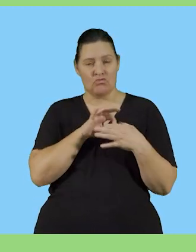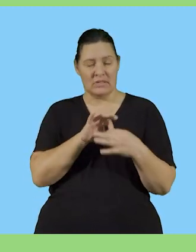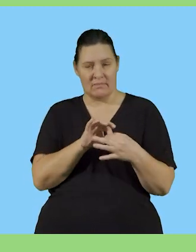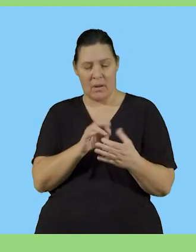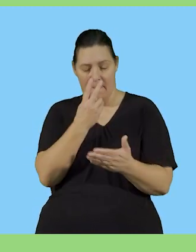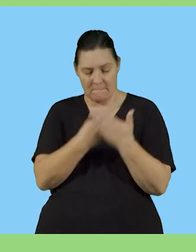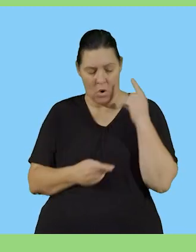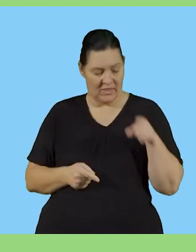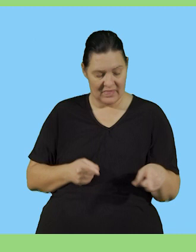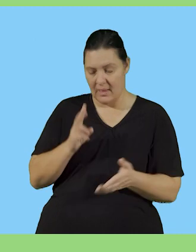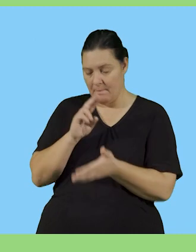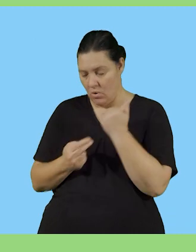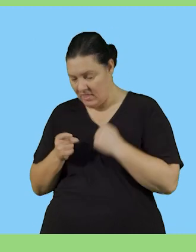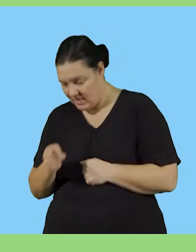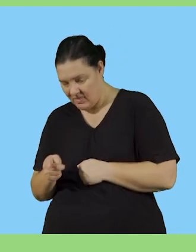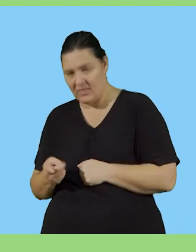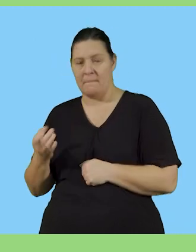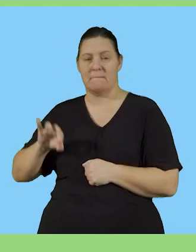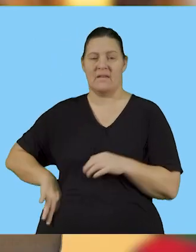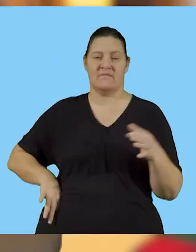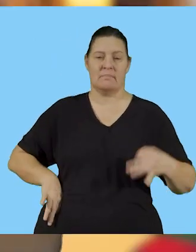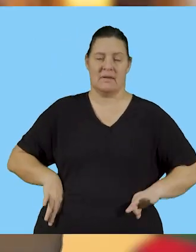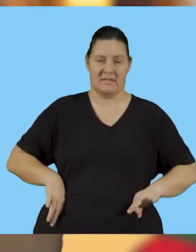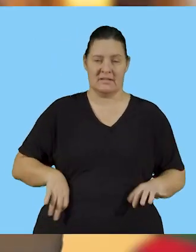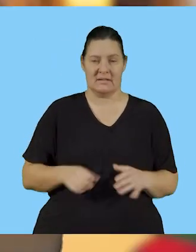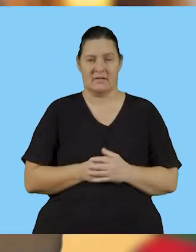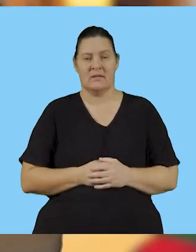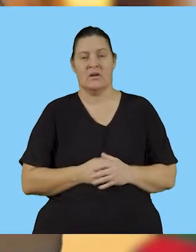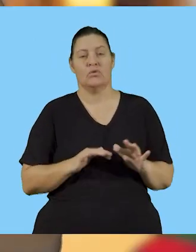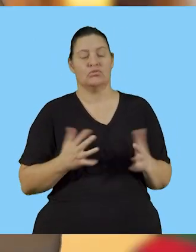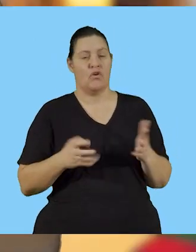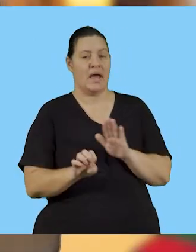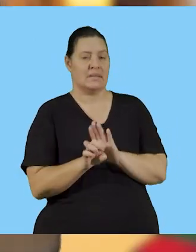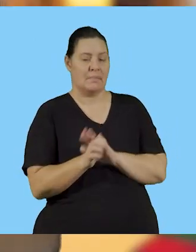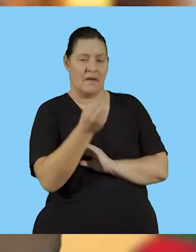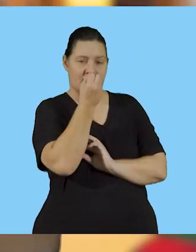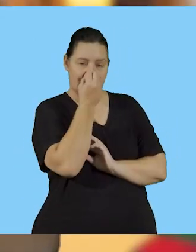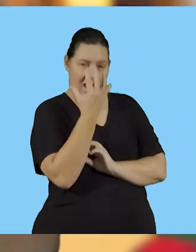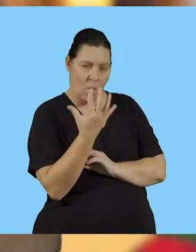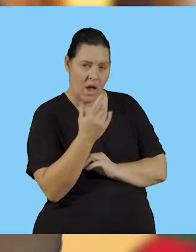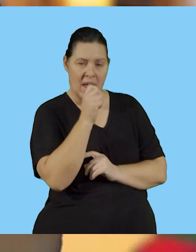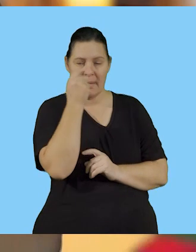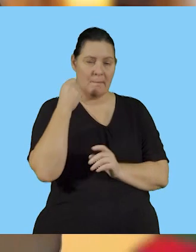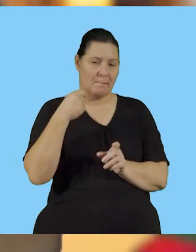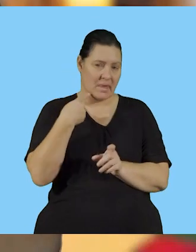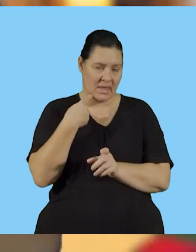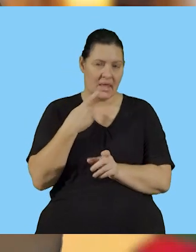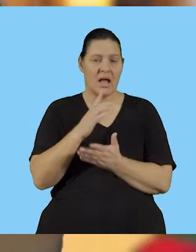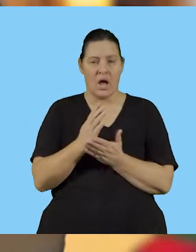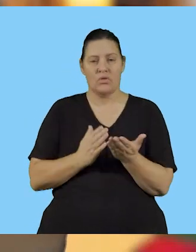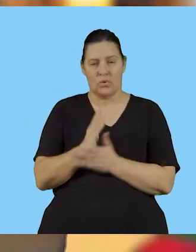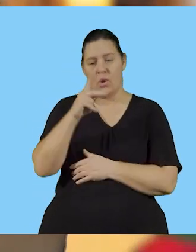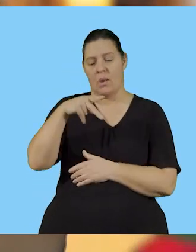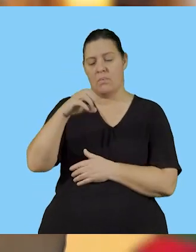in this relationship, both species benefit. For example, a flower and a bee